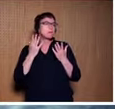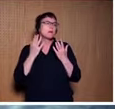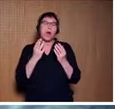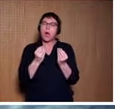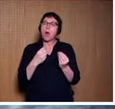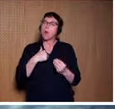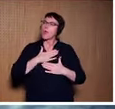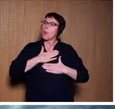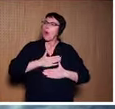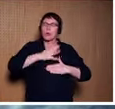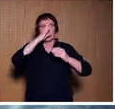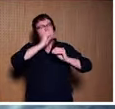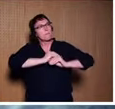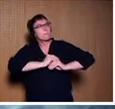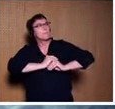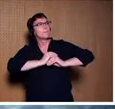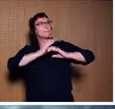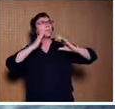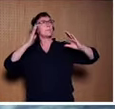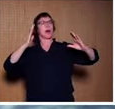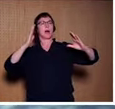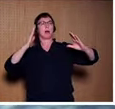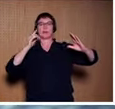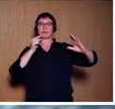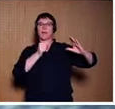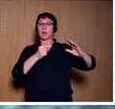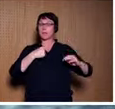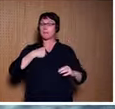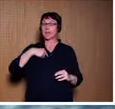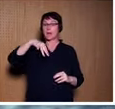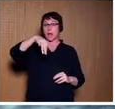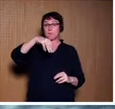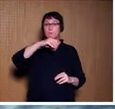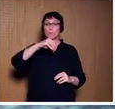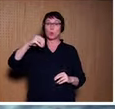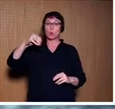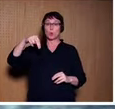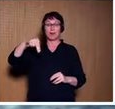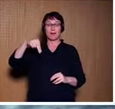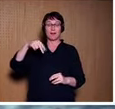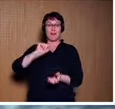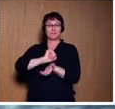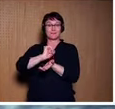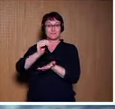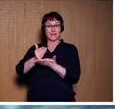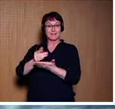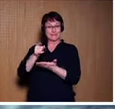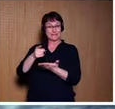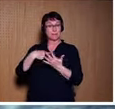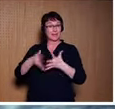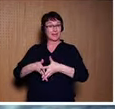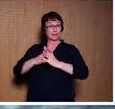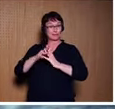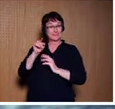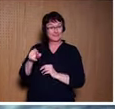say this particularly as, like, you know, co-founder on the Moon Fund, it's really important, especially when it comes to technology. Last year, we